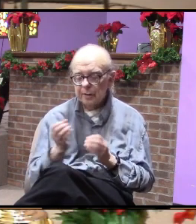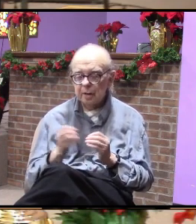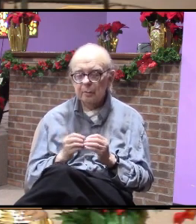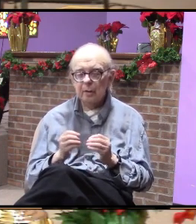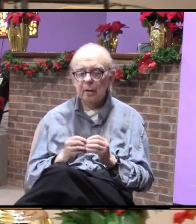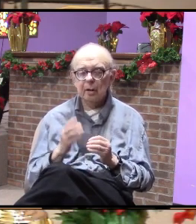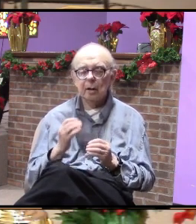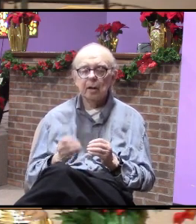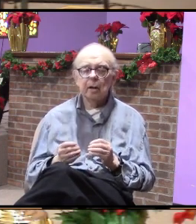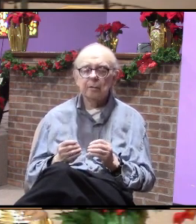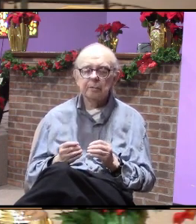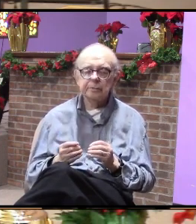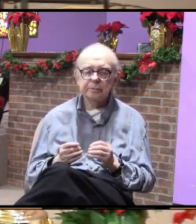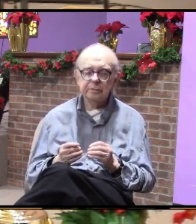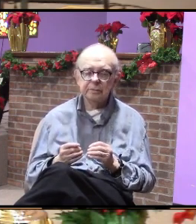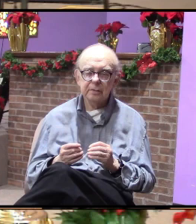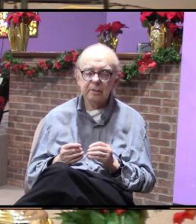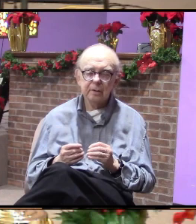Because